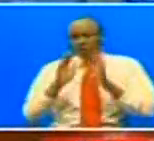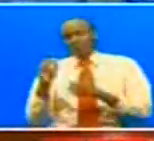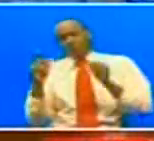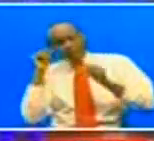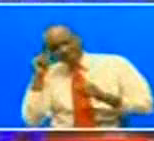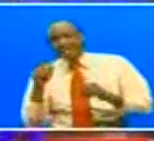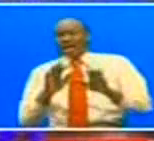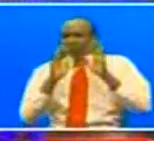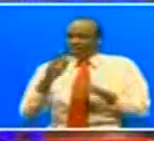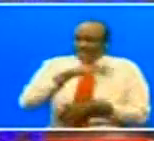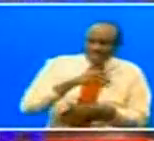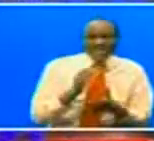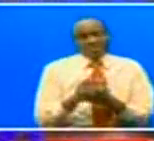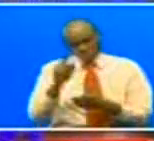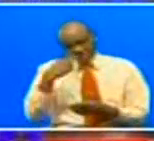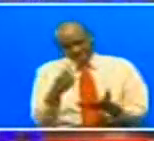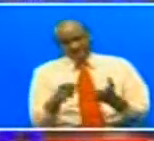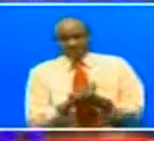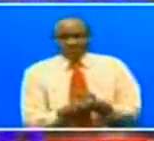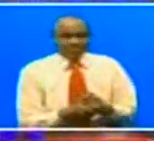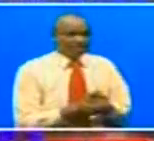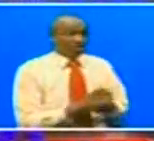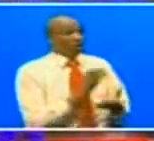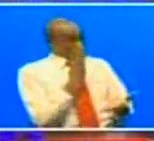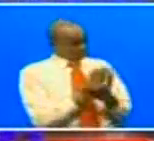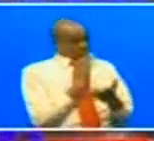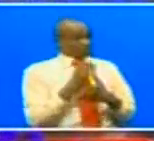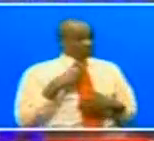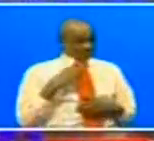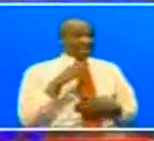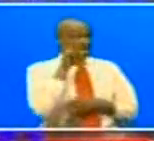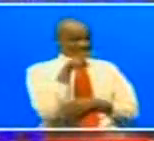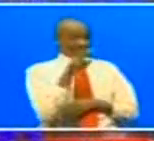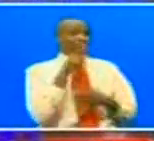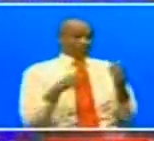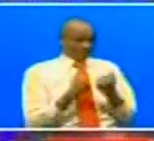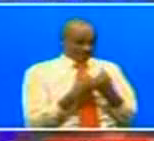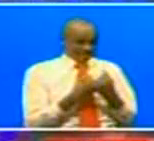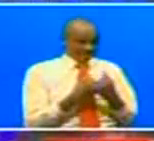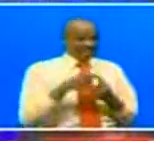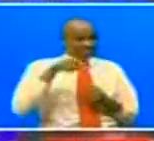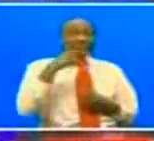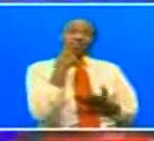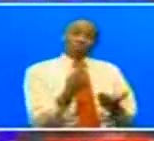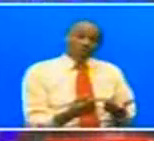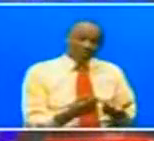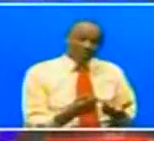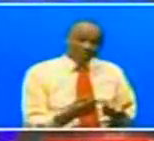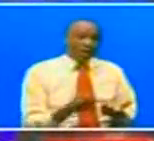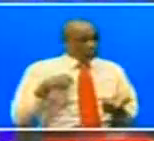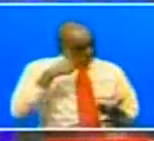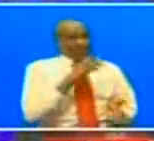avoid these places. I'm full of admiration for what Nkaiseri has done. The general has come out and he said, look, not everything went according to